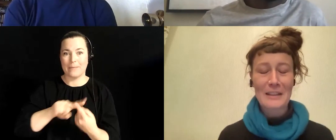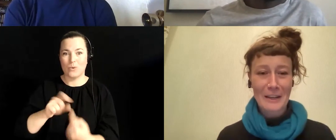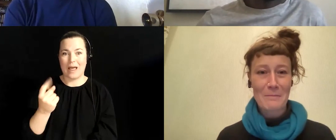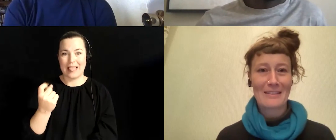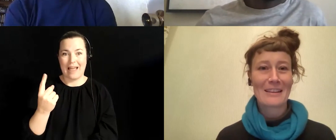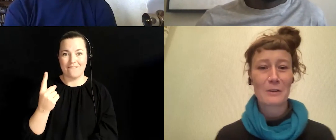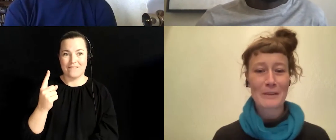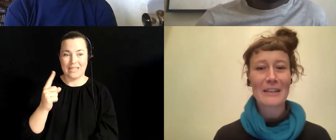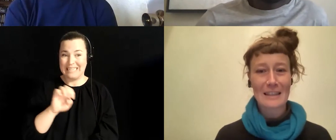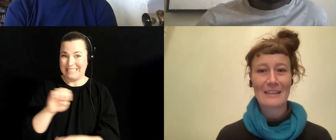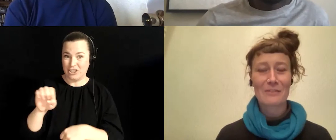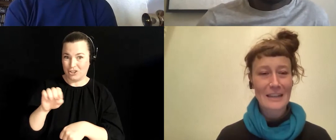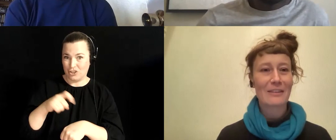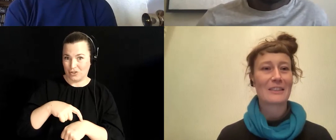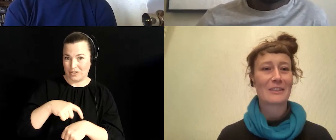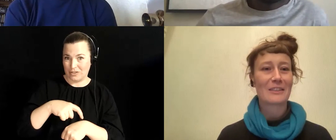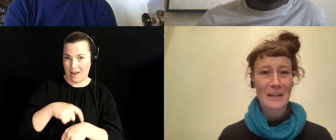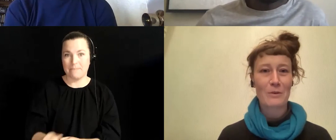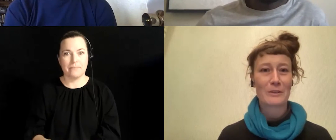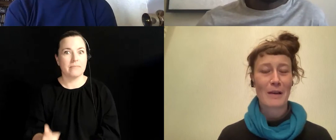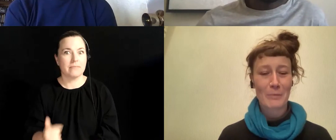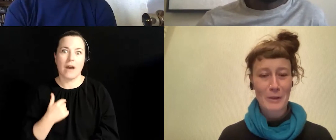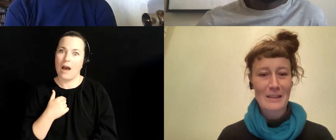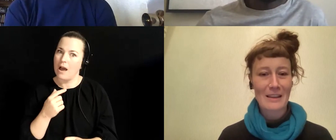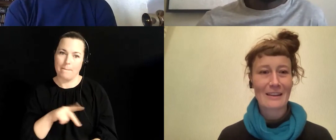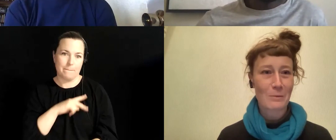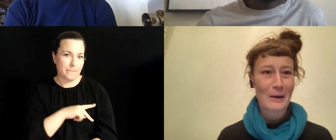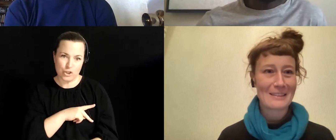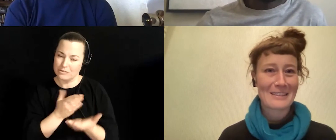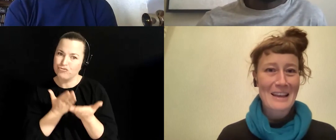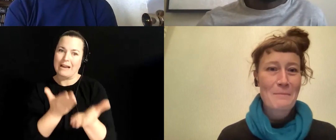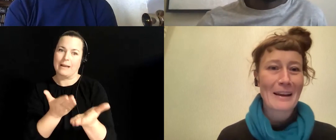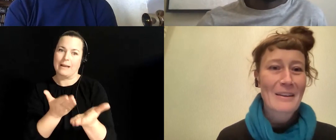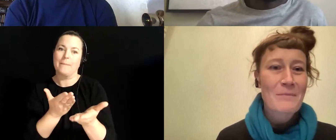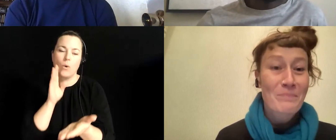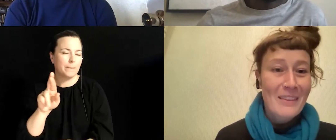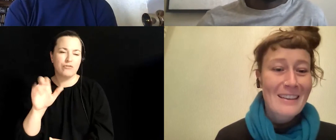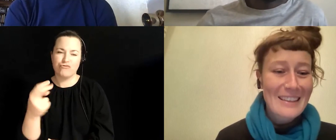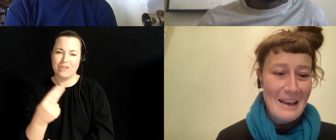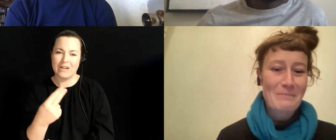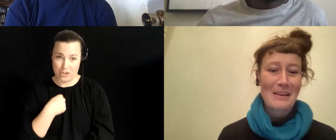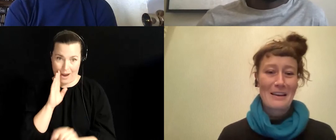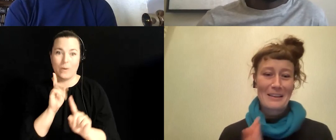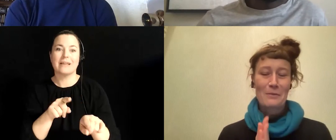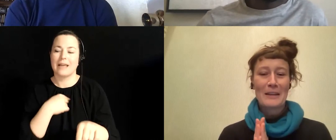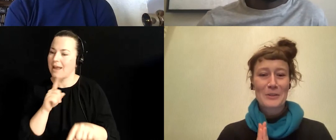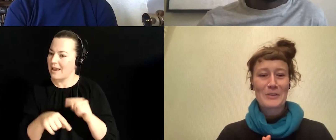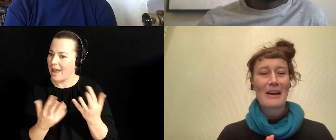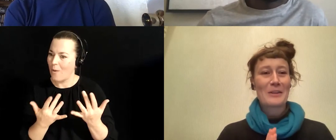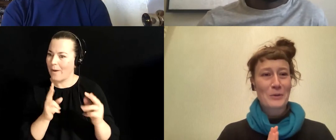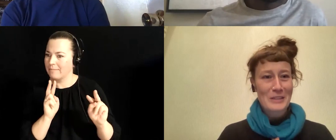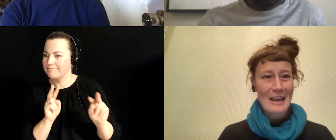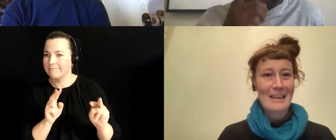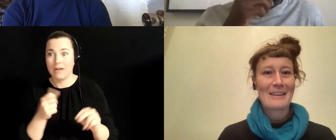can personally recommend. It'll be really, really rich, really awesome. I'm going to be there. Can't wait. But yeah, otherwise,